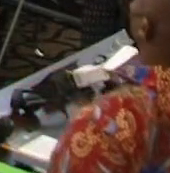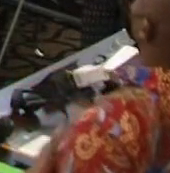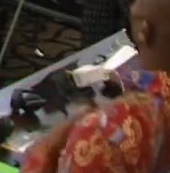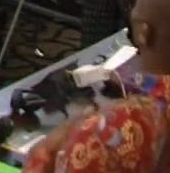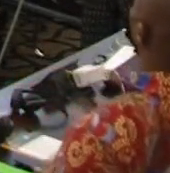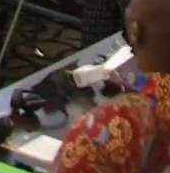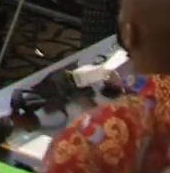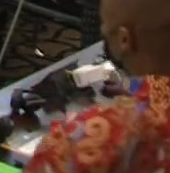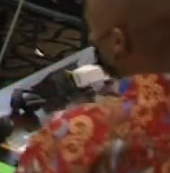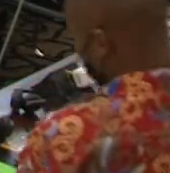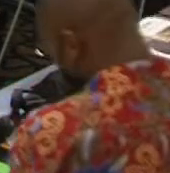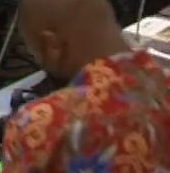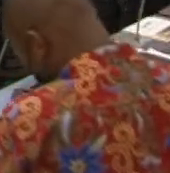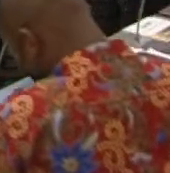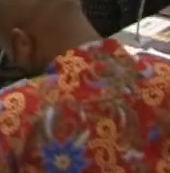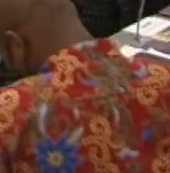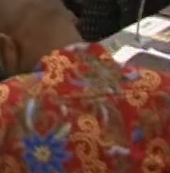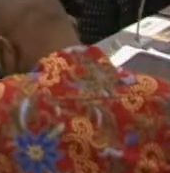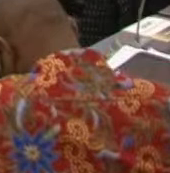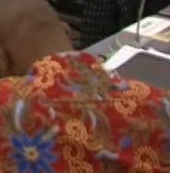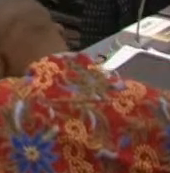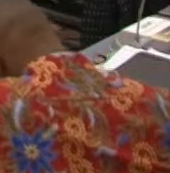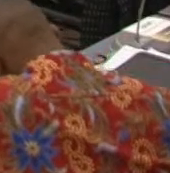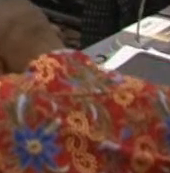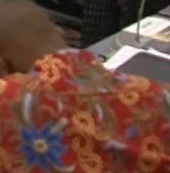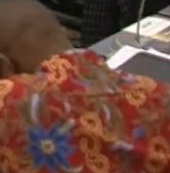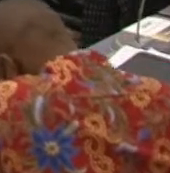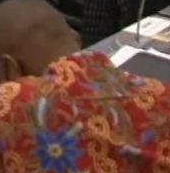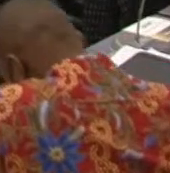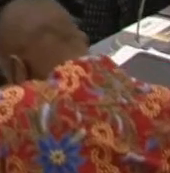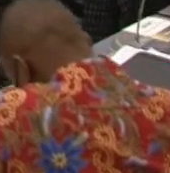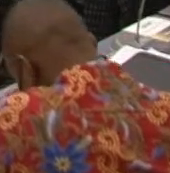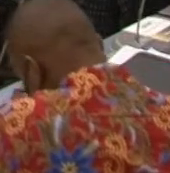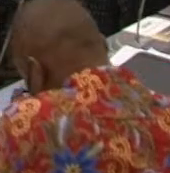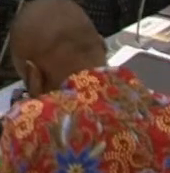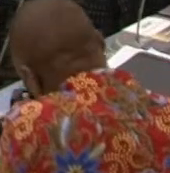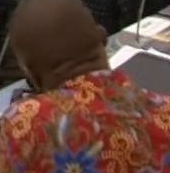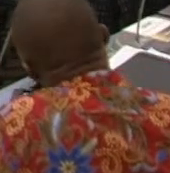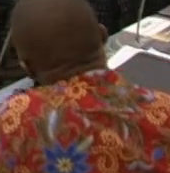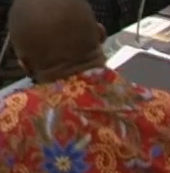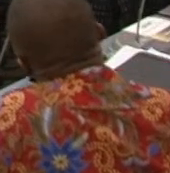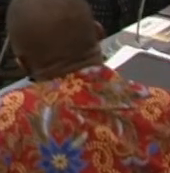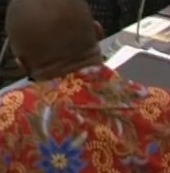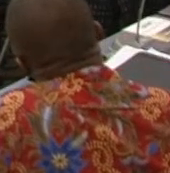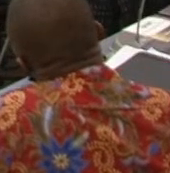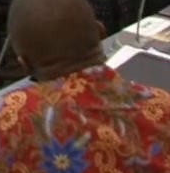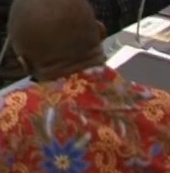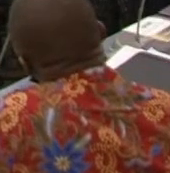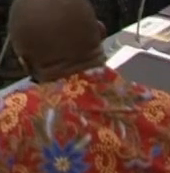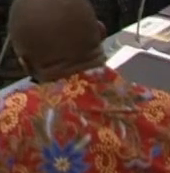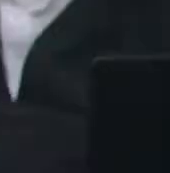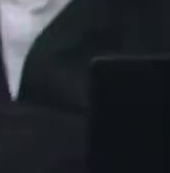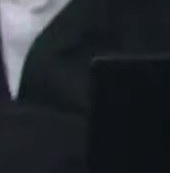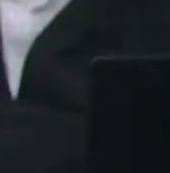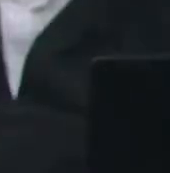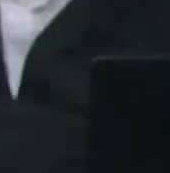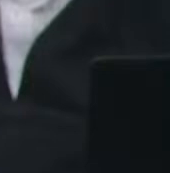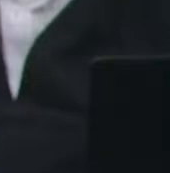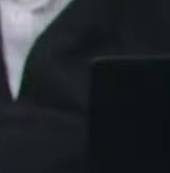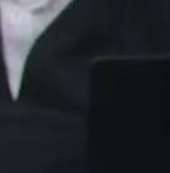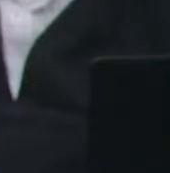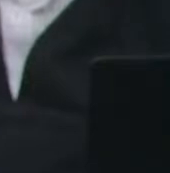Honorable Speaker, thank you very much. I think the Honorable Member has said what she's saying